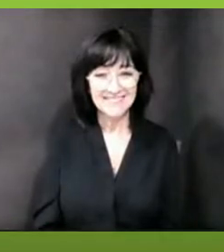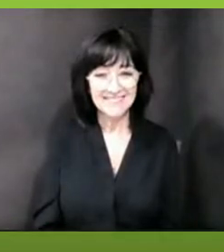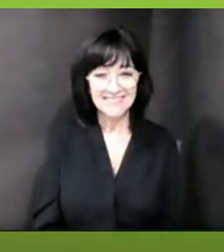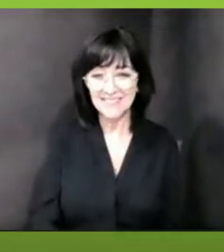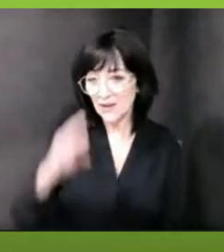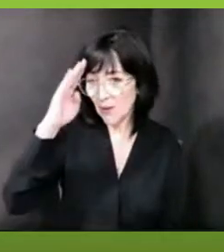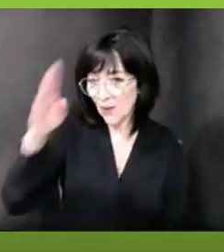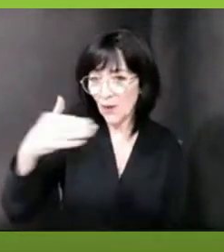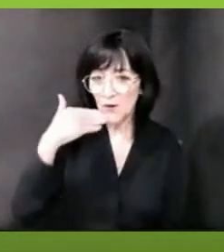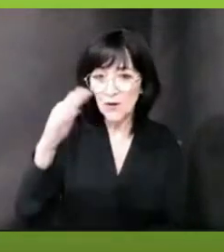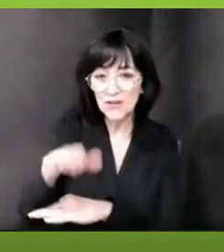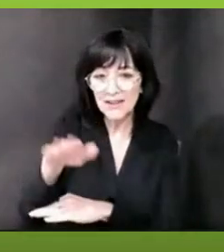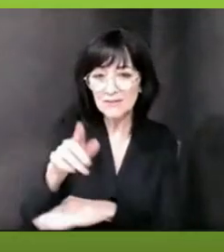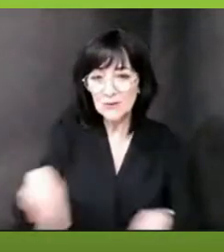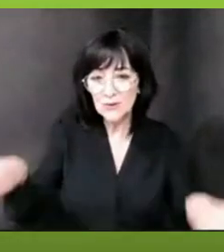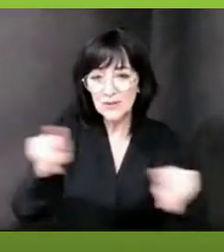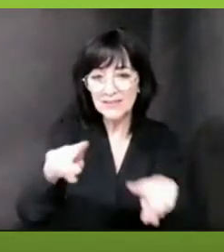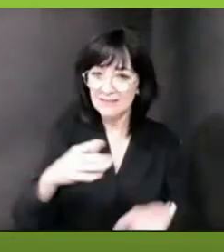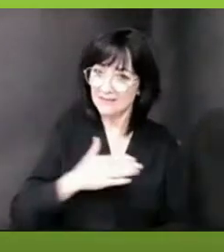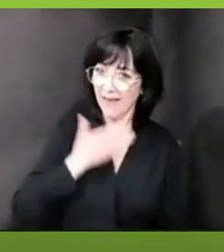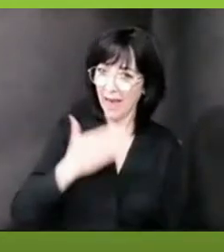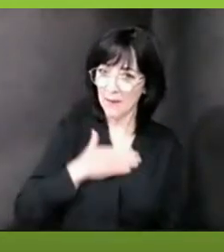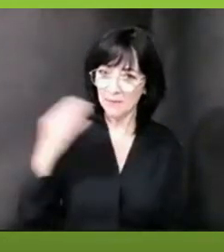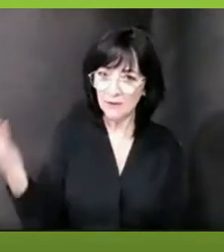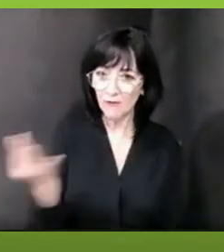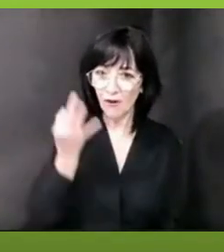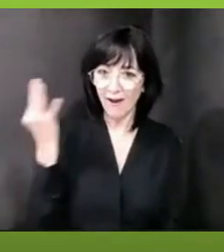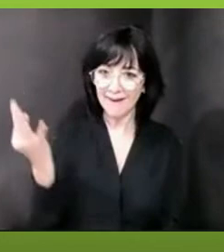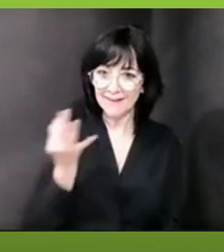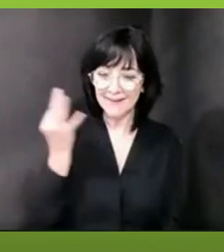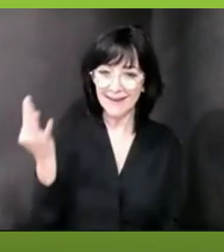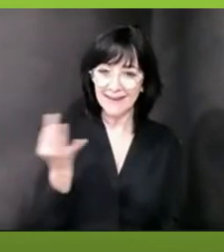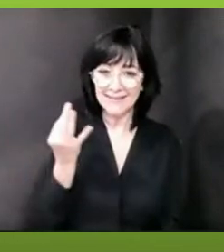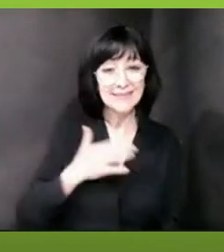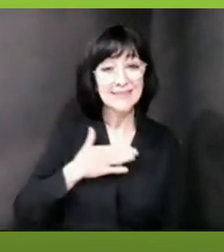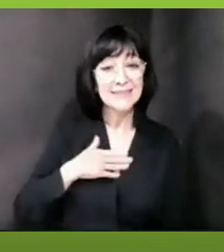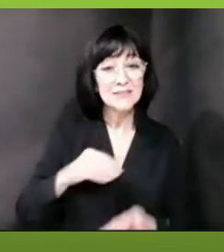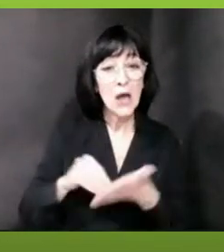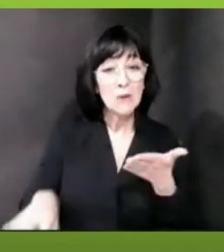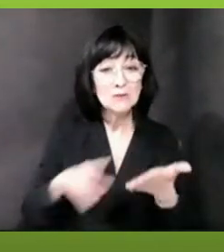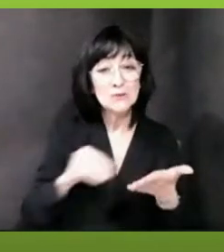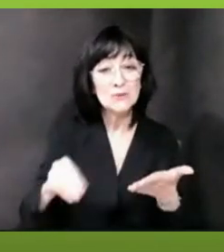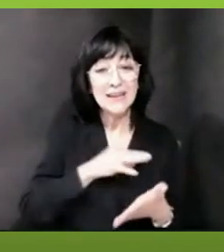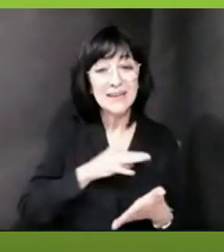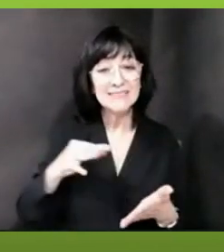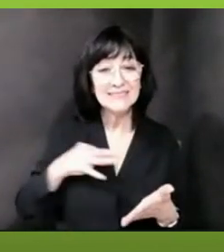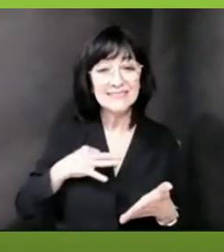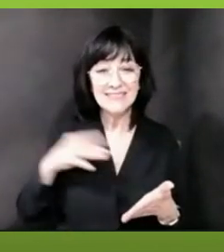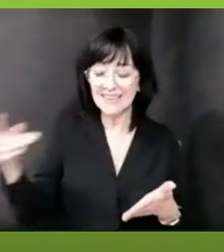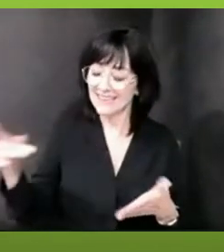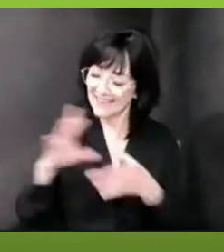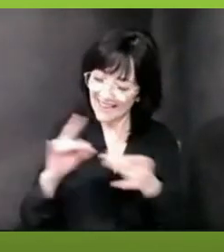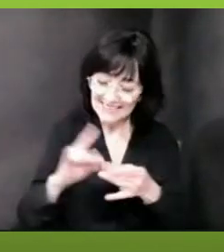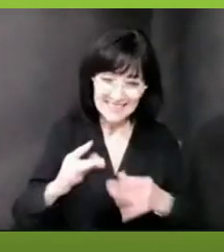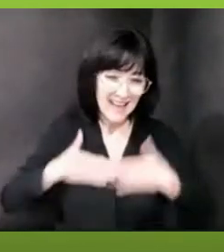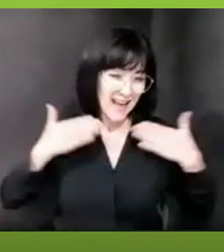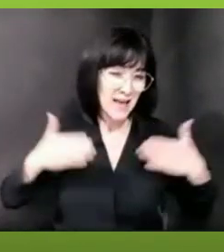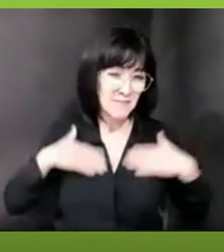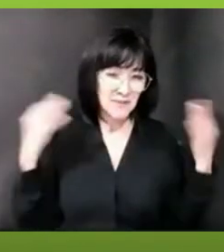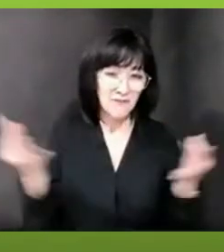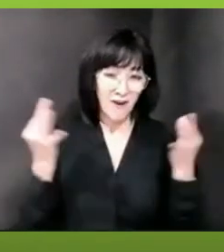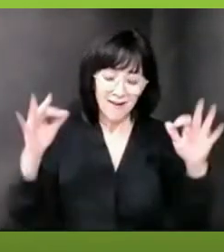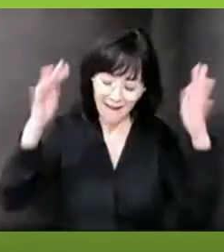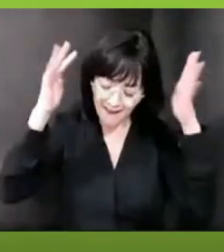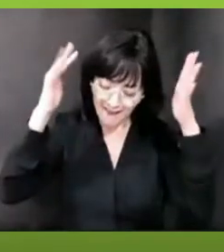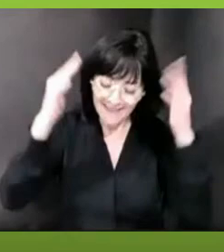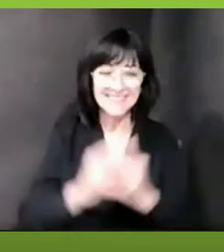Hi, good afternoon, everyone. Happy Friday, or as our students and staff at our school would say, Happy Friday.